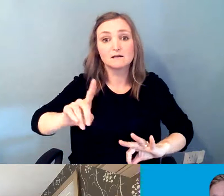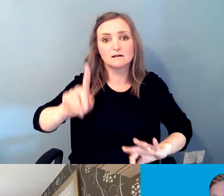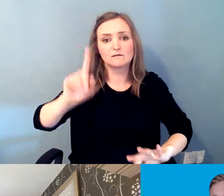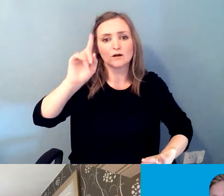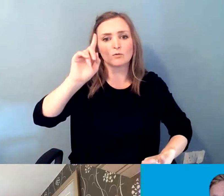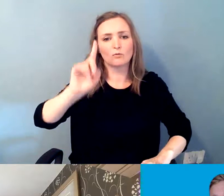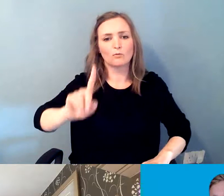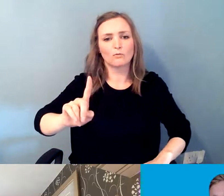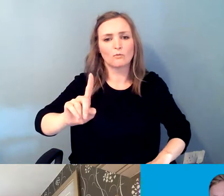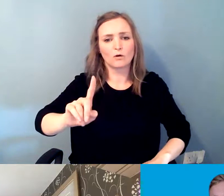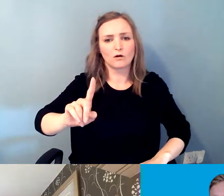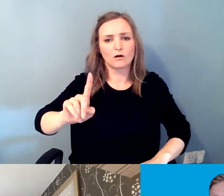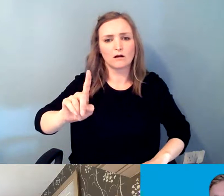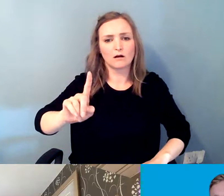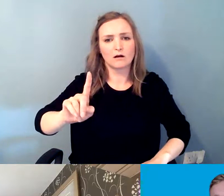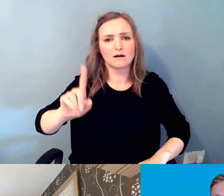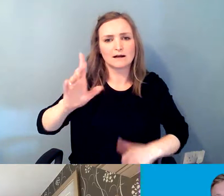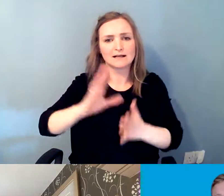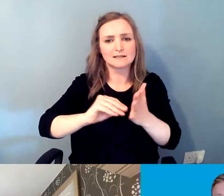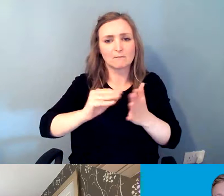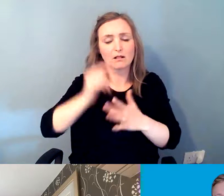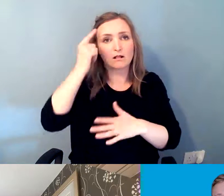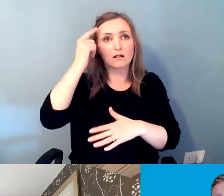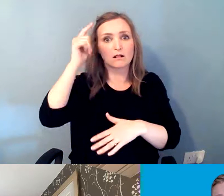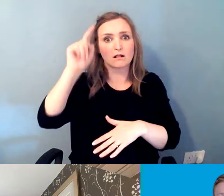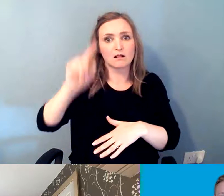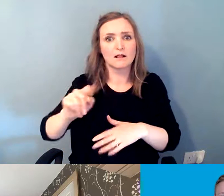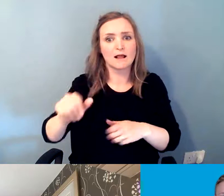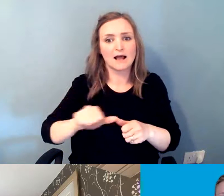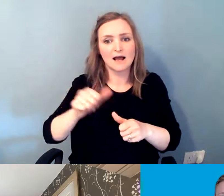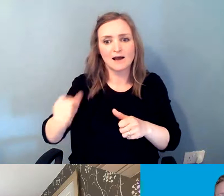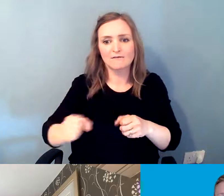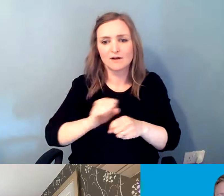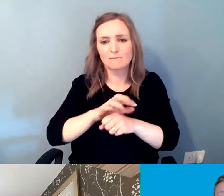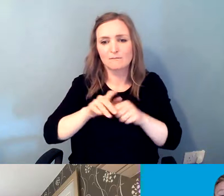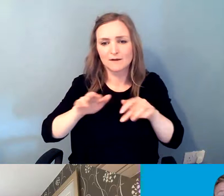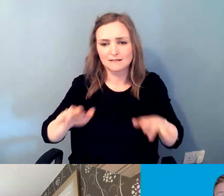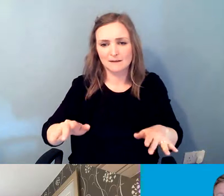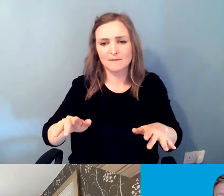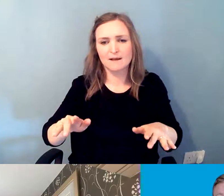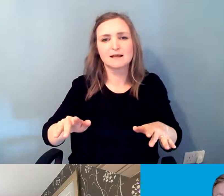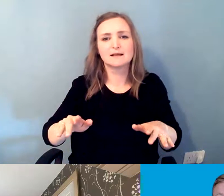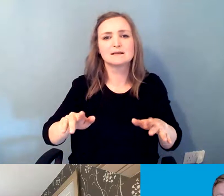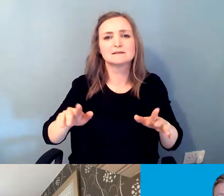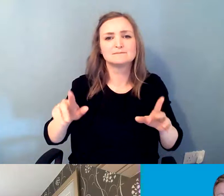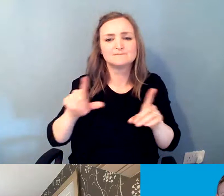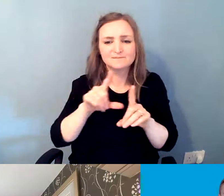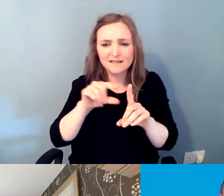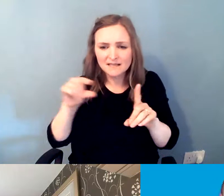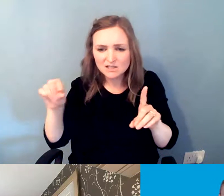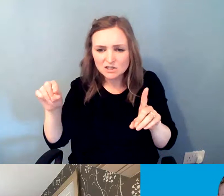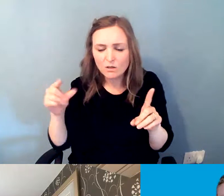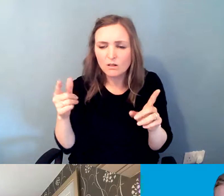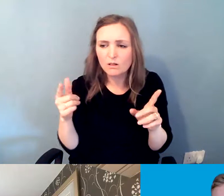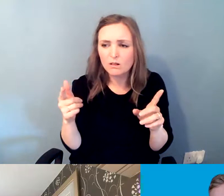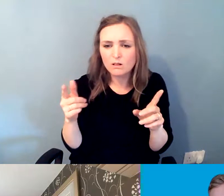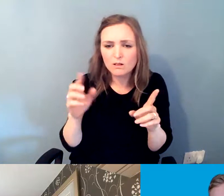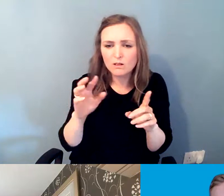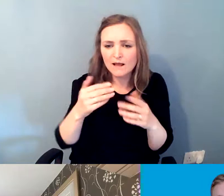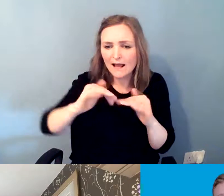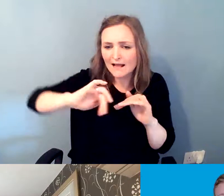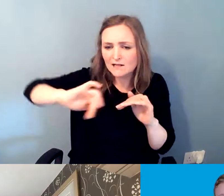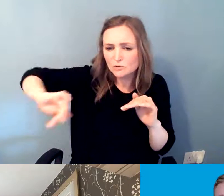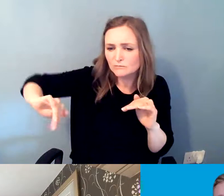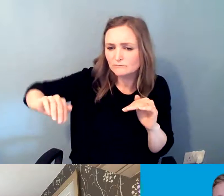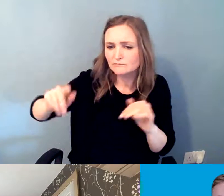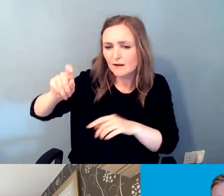we've from the pandemic, we came out with a digital exclusion checklist that we've circulated around